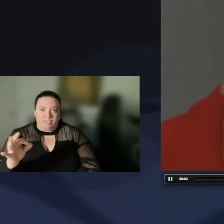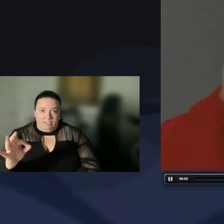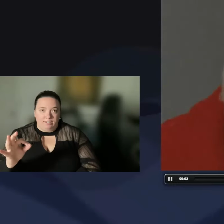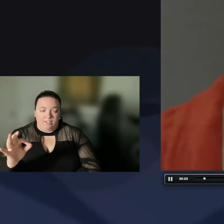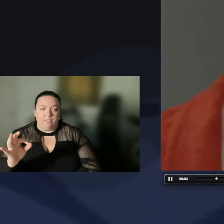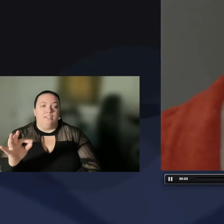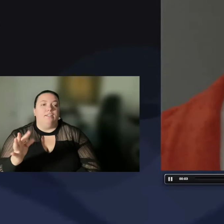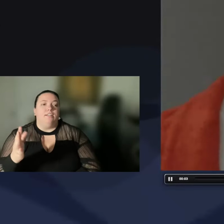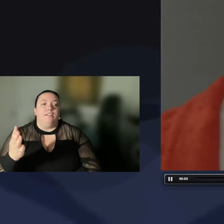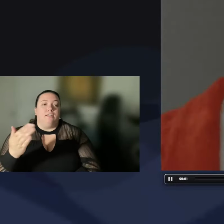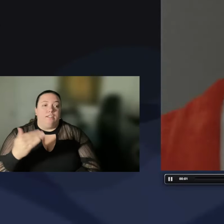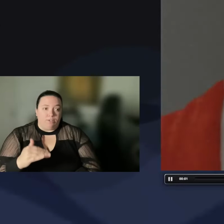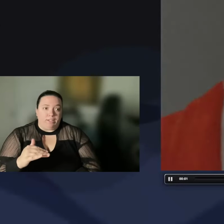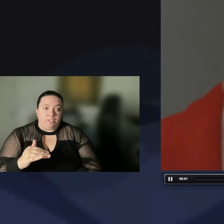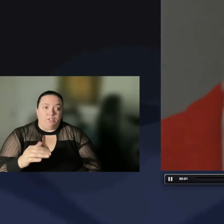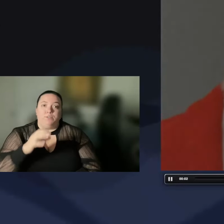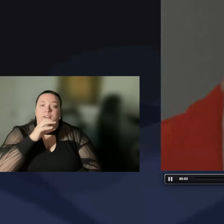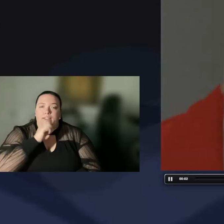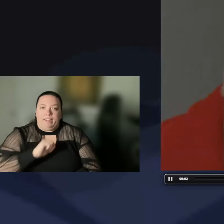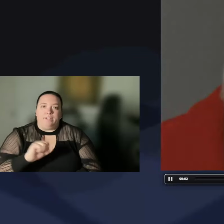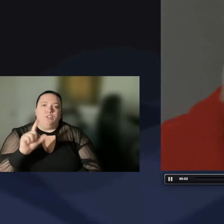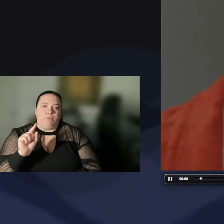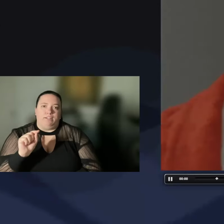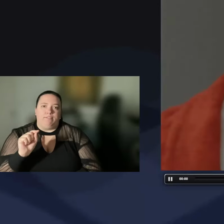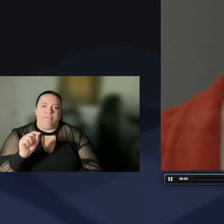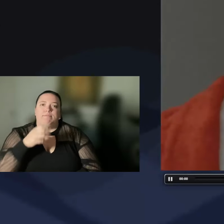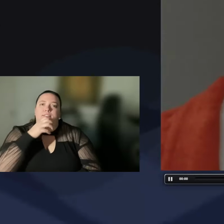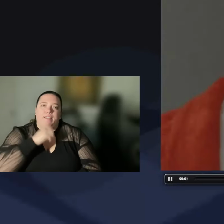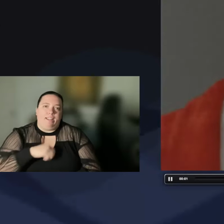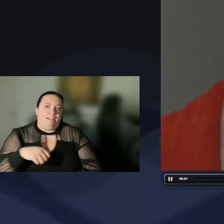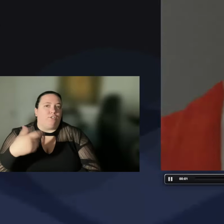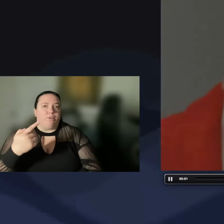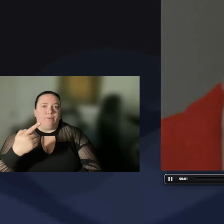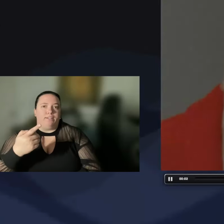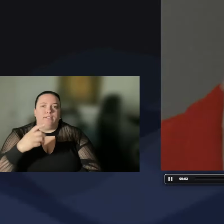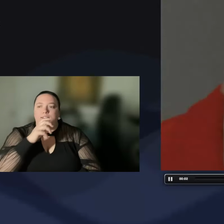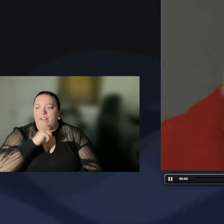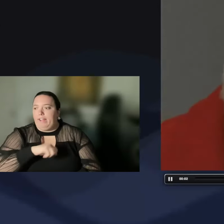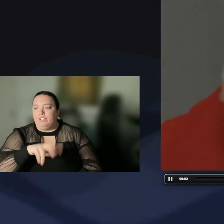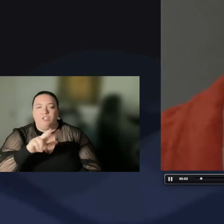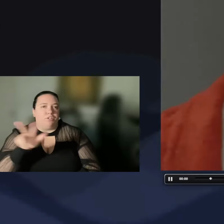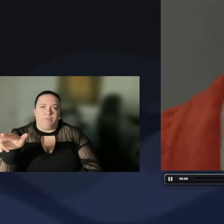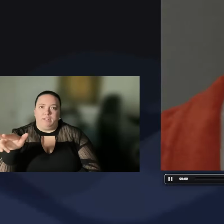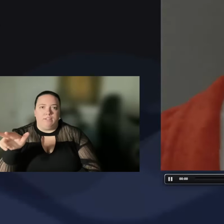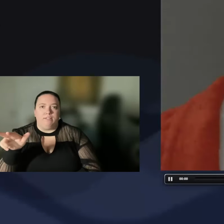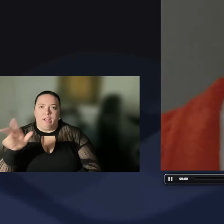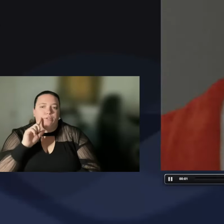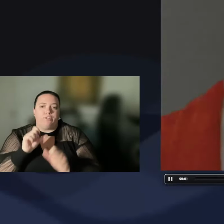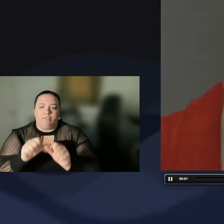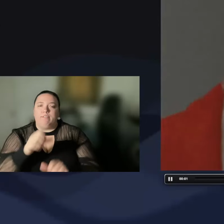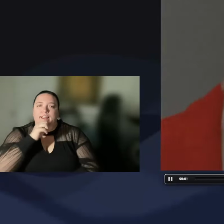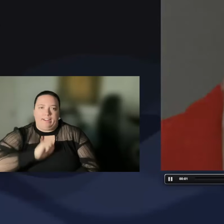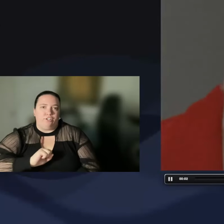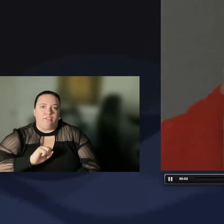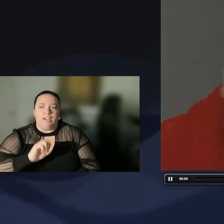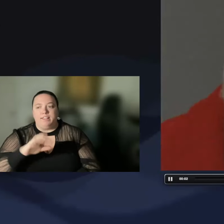touch 19. Going into age 20, age 21, age 33. It will